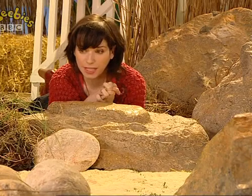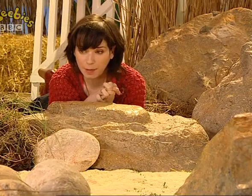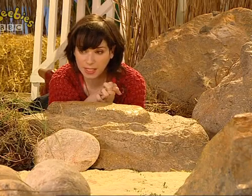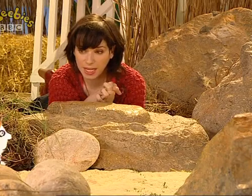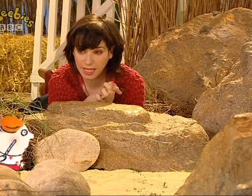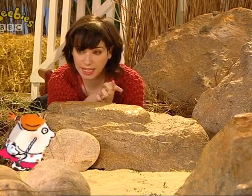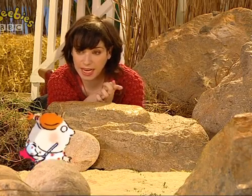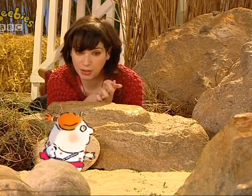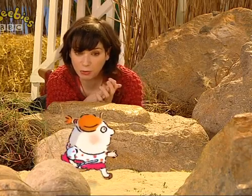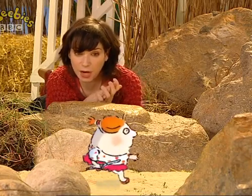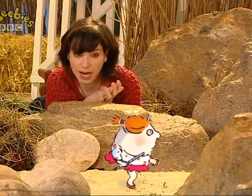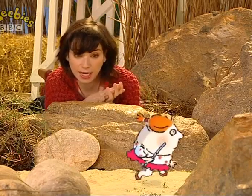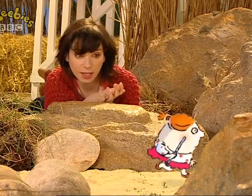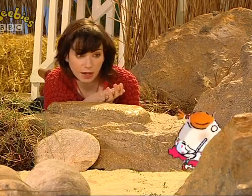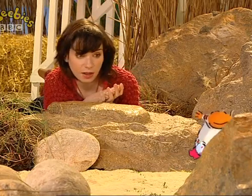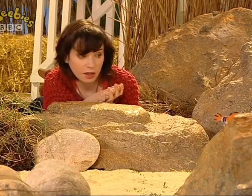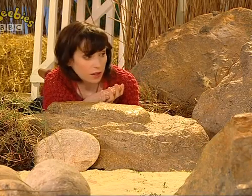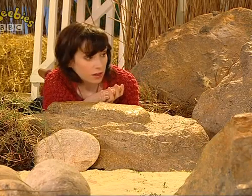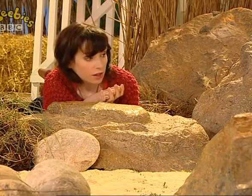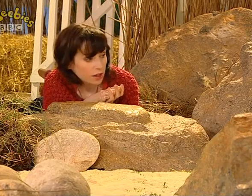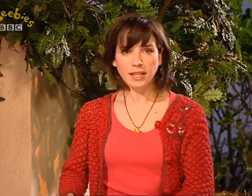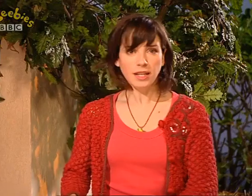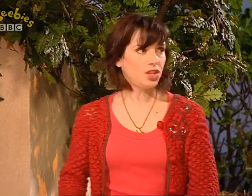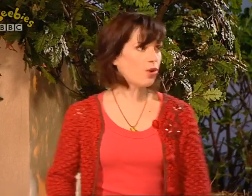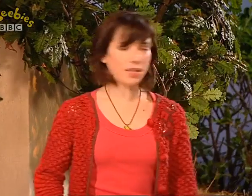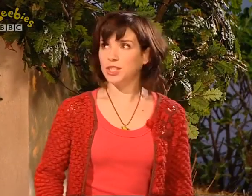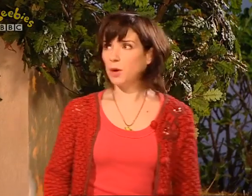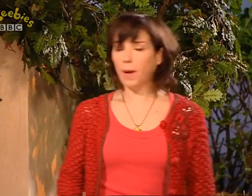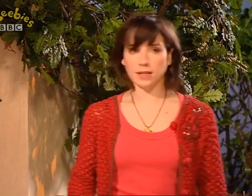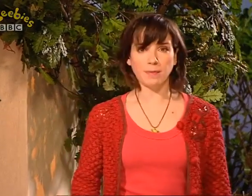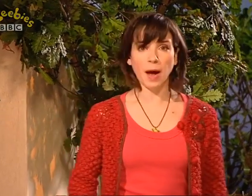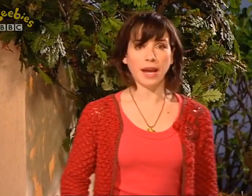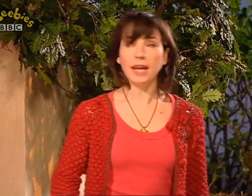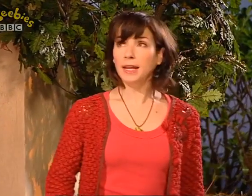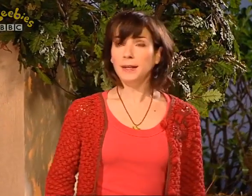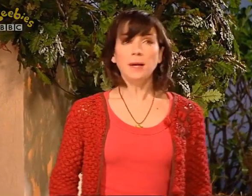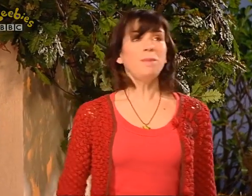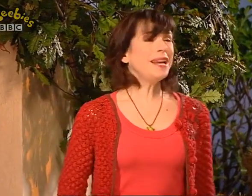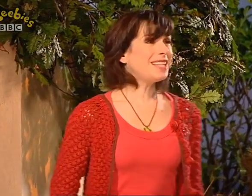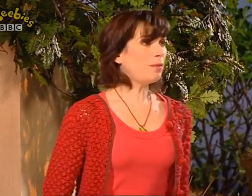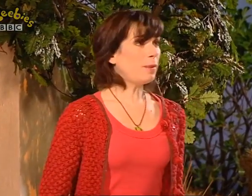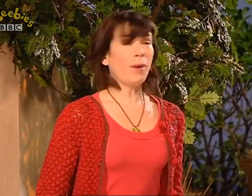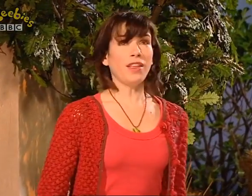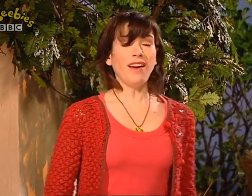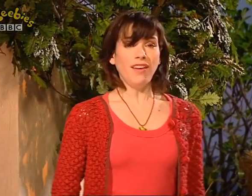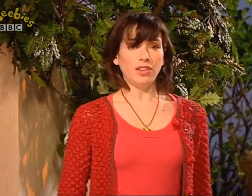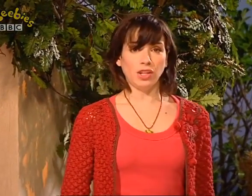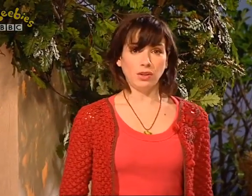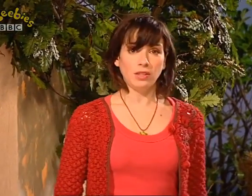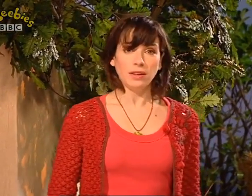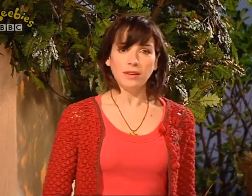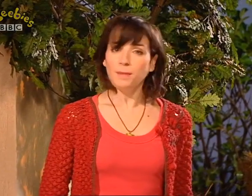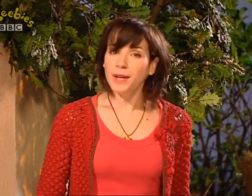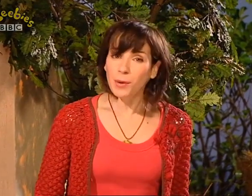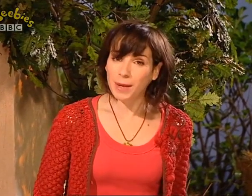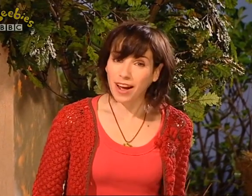She picked up her skirts and ran. She tried to stop passers-by. "Please help my brother," she